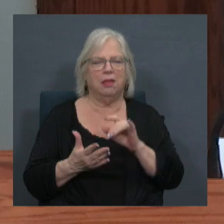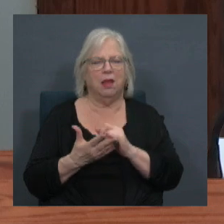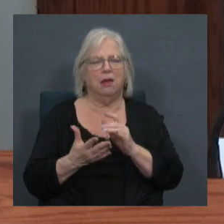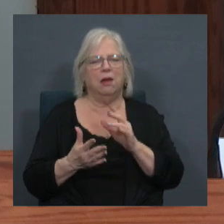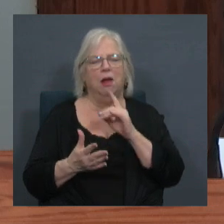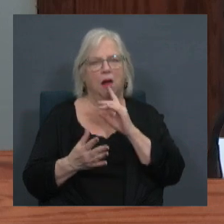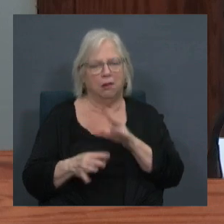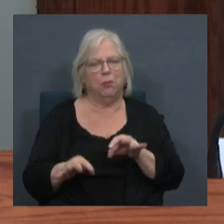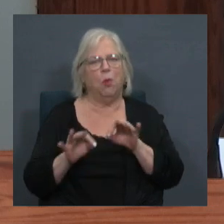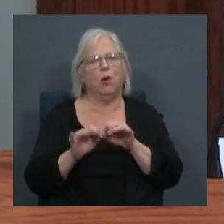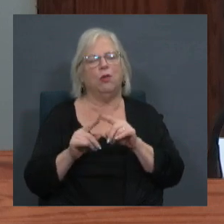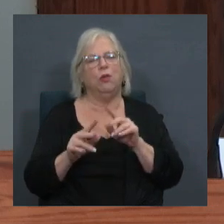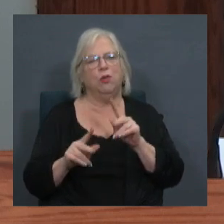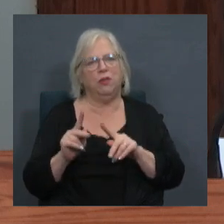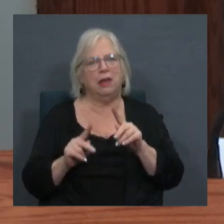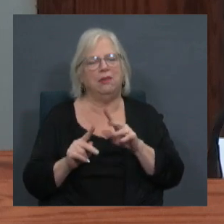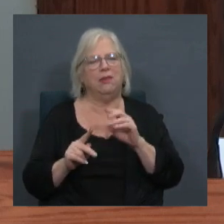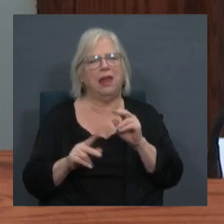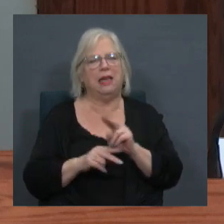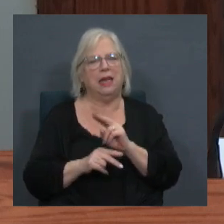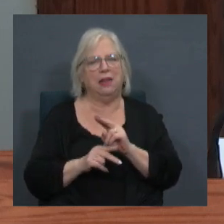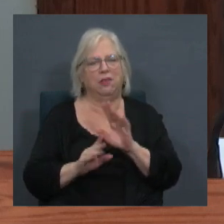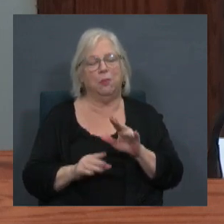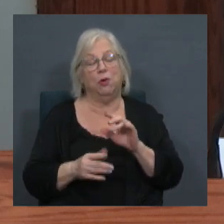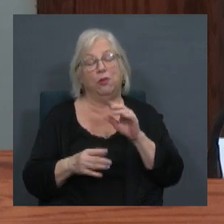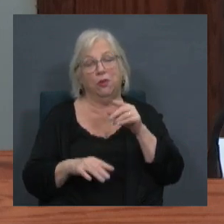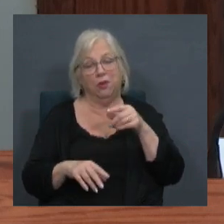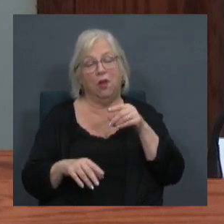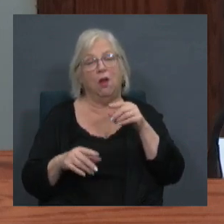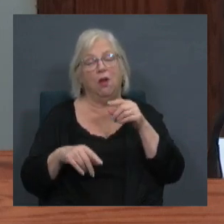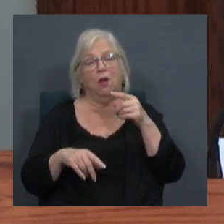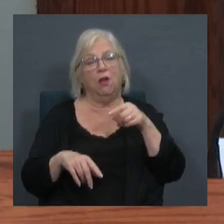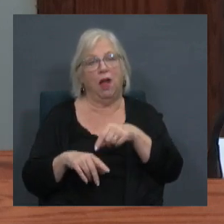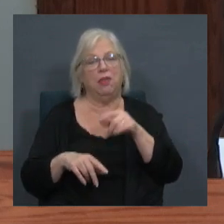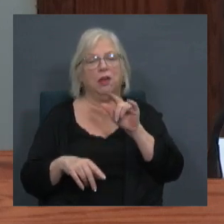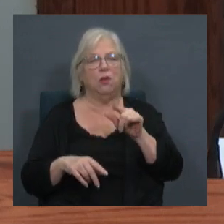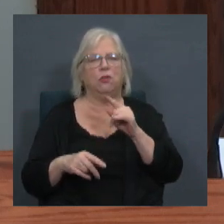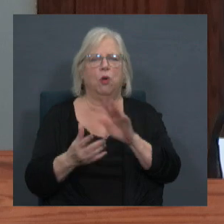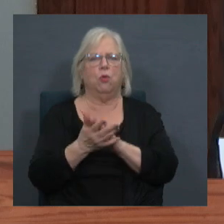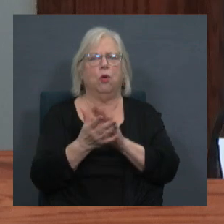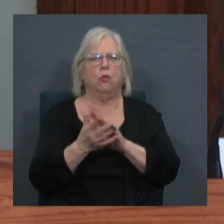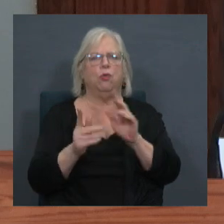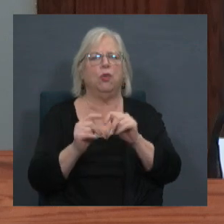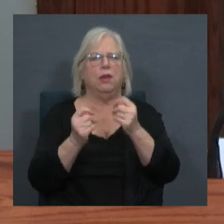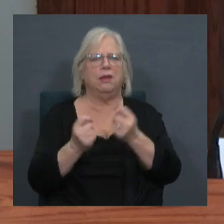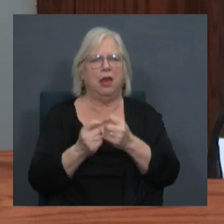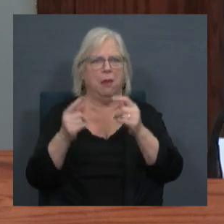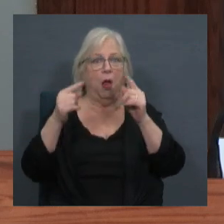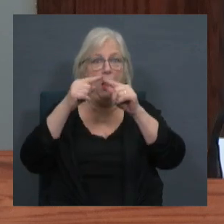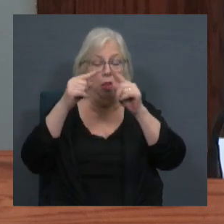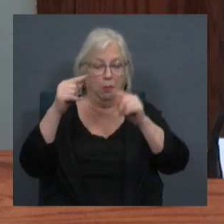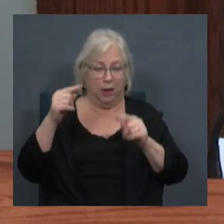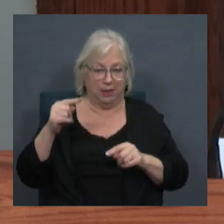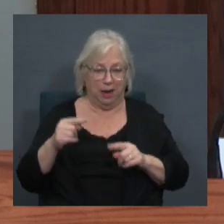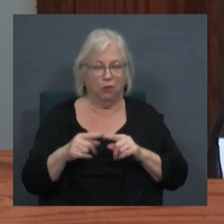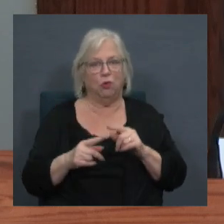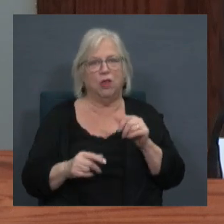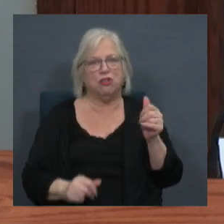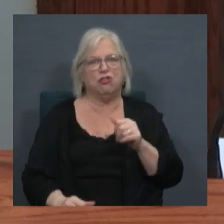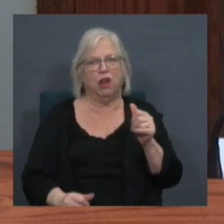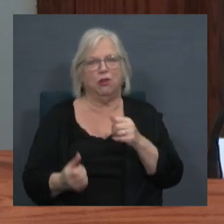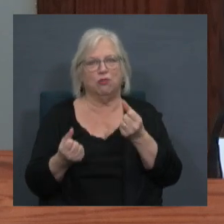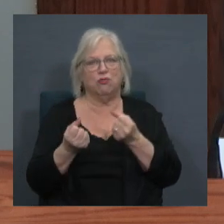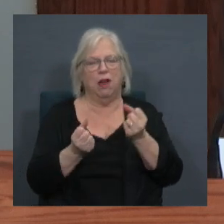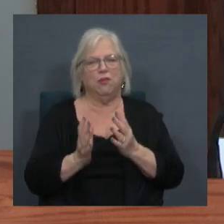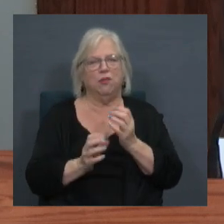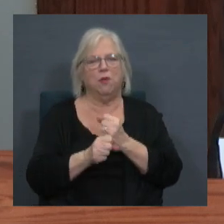to citizens and customers of the airport. So I want to give a kudos to the team all the way down to the shuttle drivers